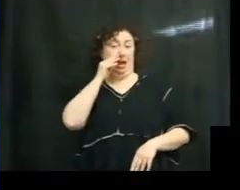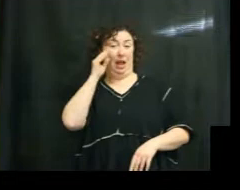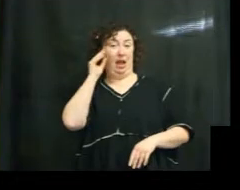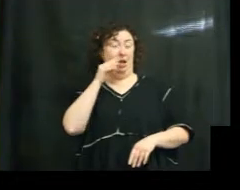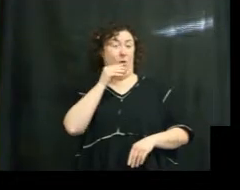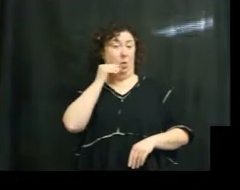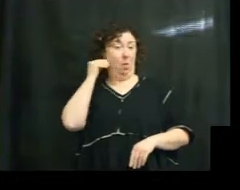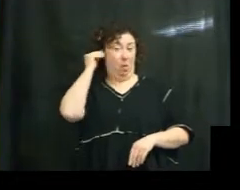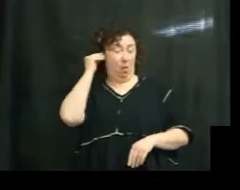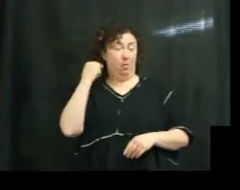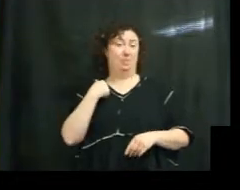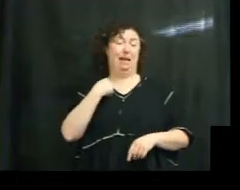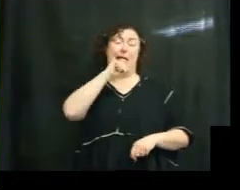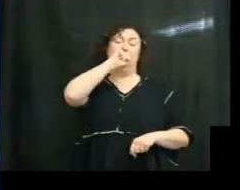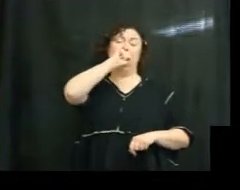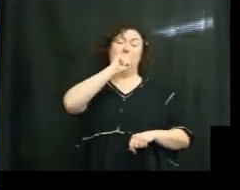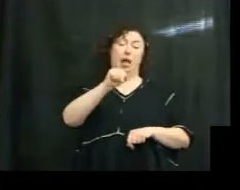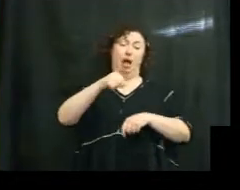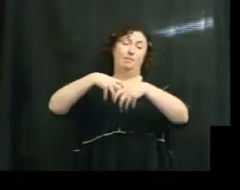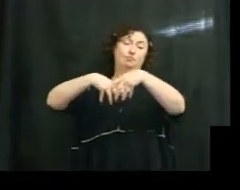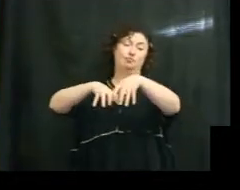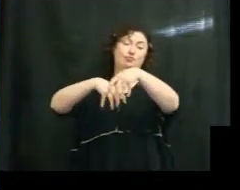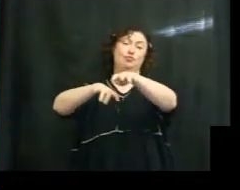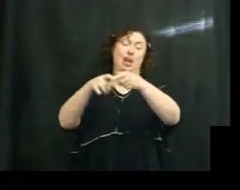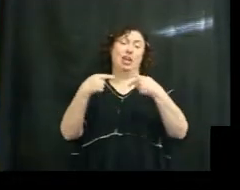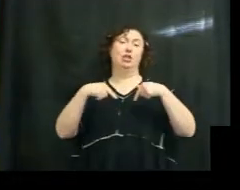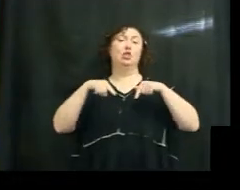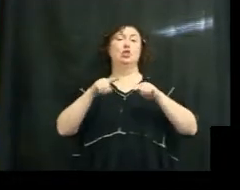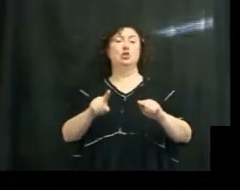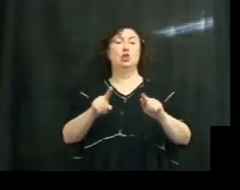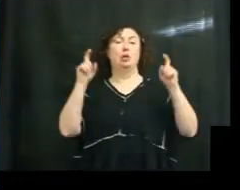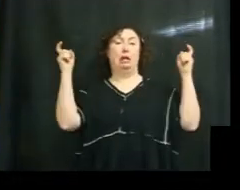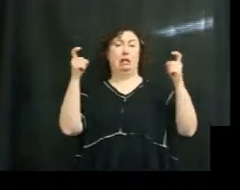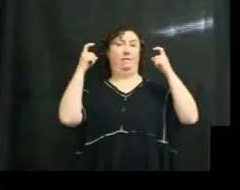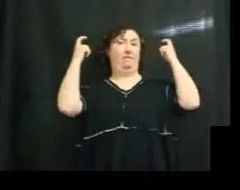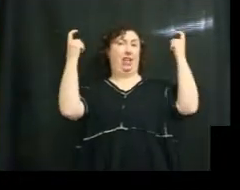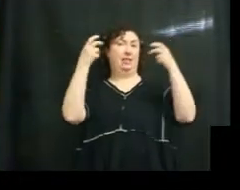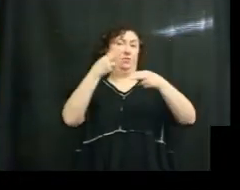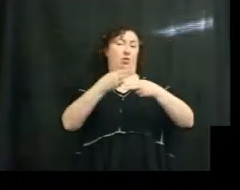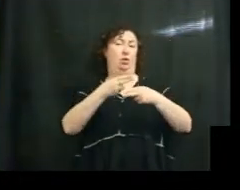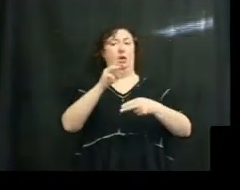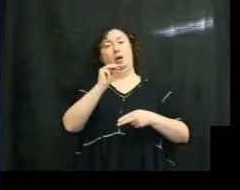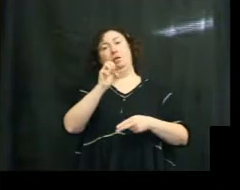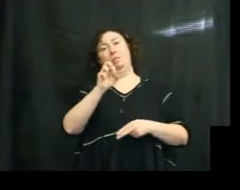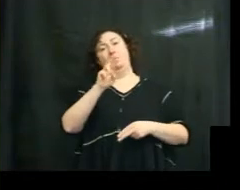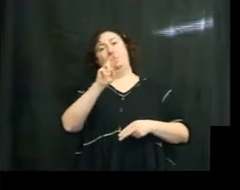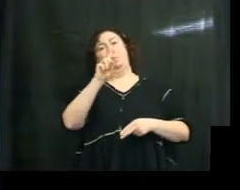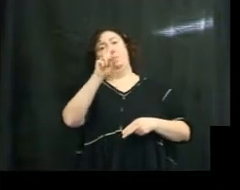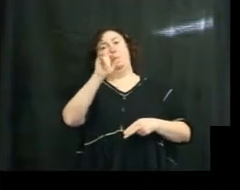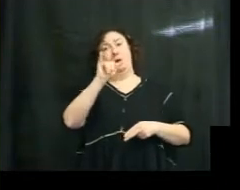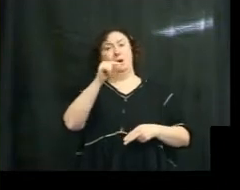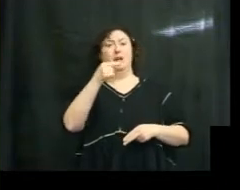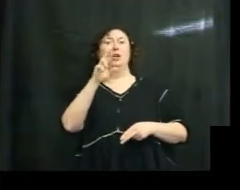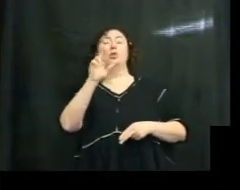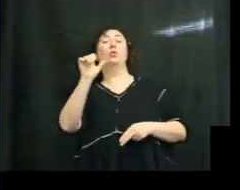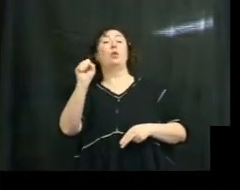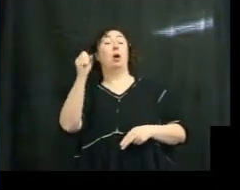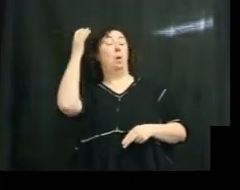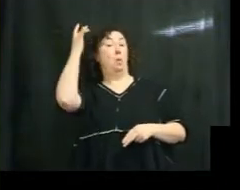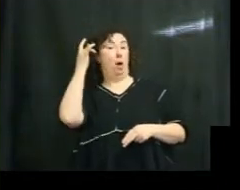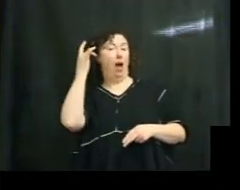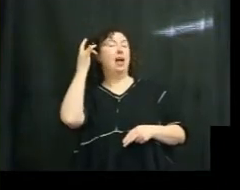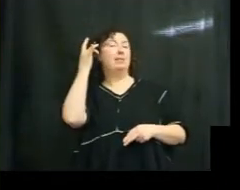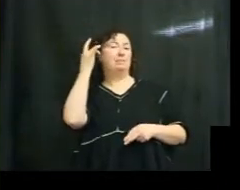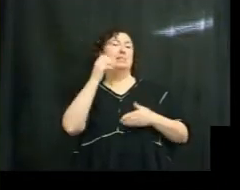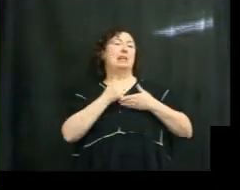these parades during Mardi Gras because they made everyone forget about their troubles for a little while.